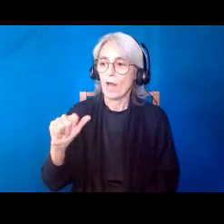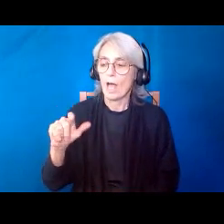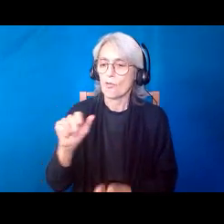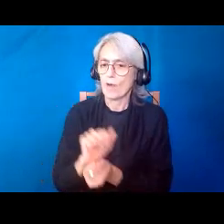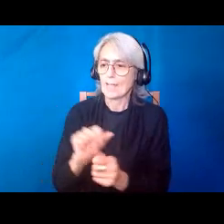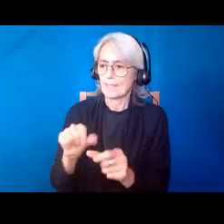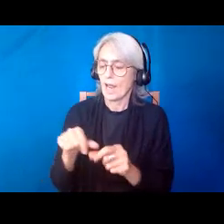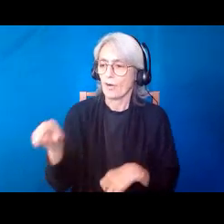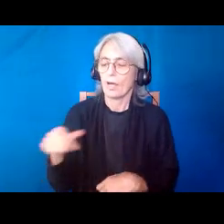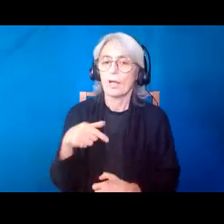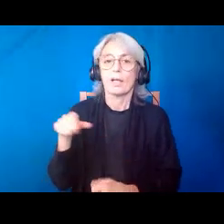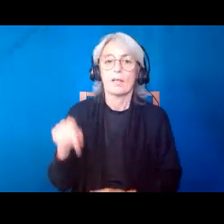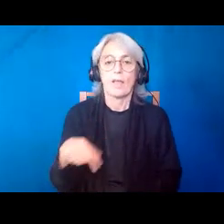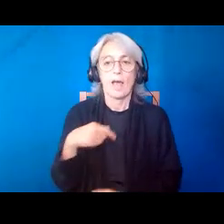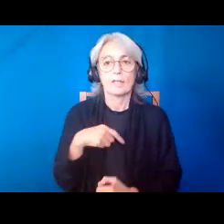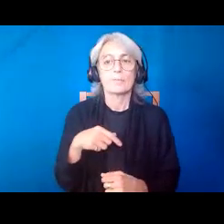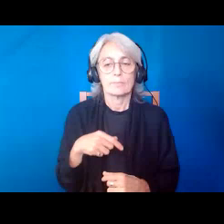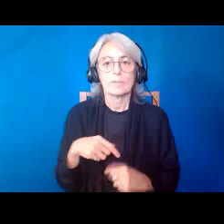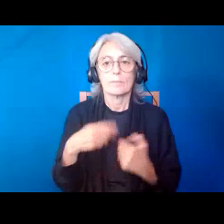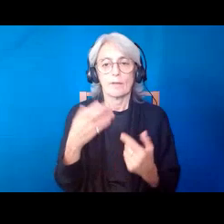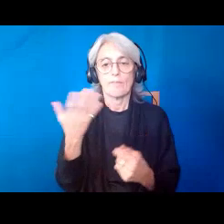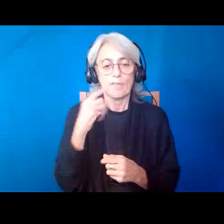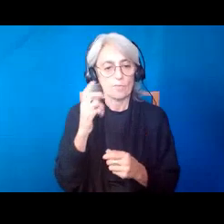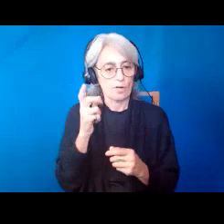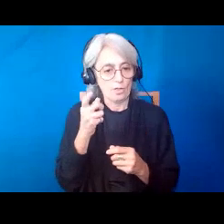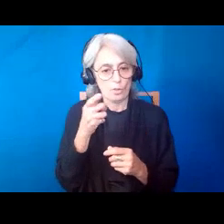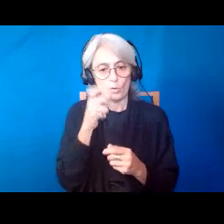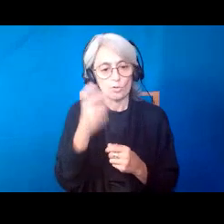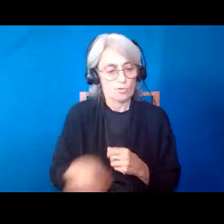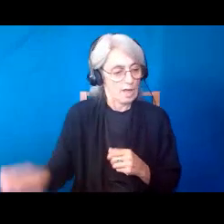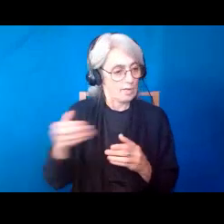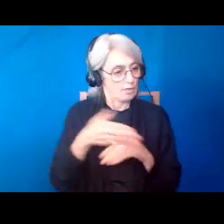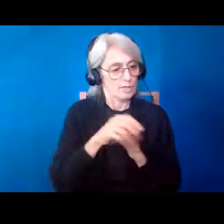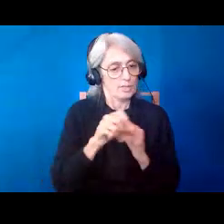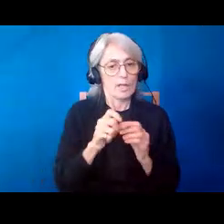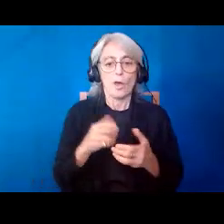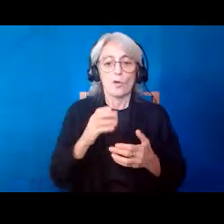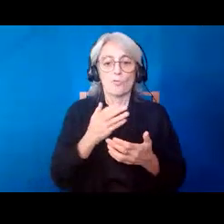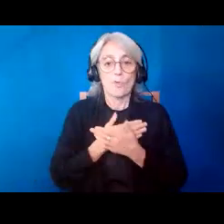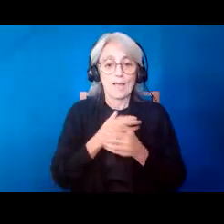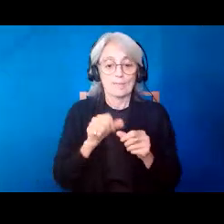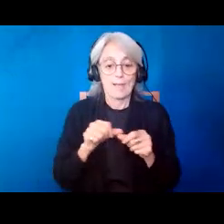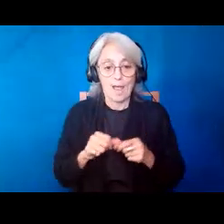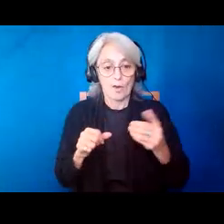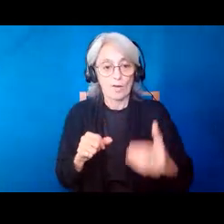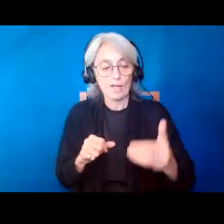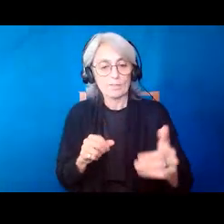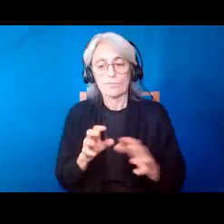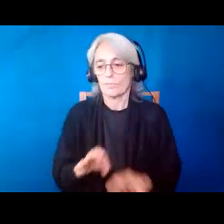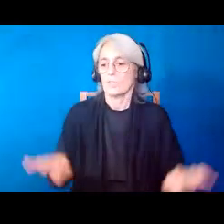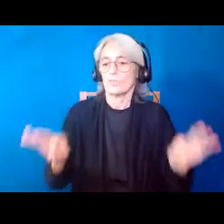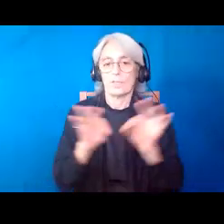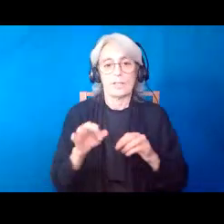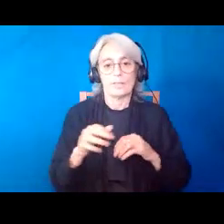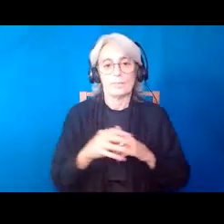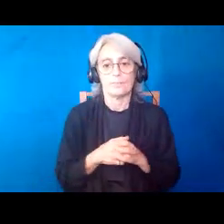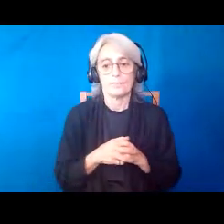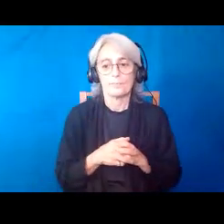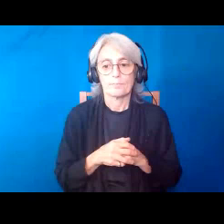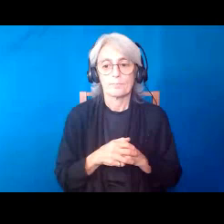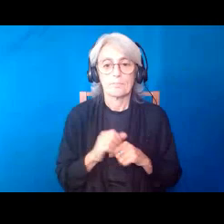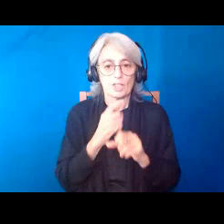5 for those traveling across the state. Those rest areas are very, very critical, making sure that they're safe.